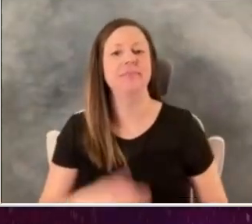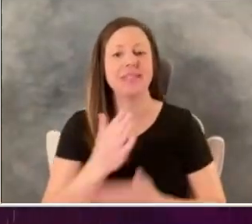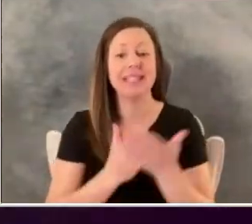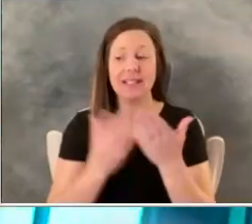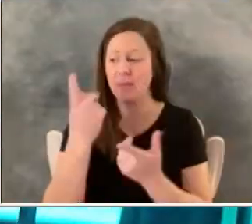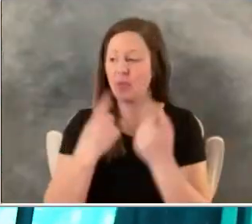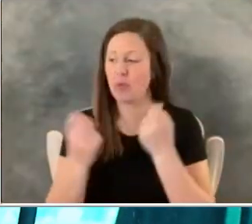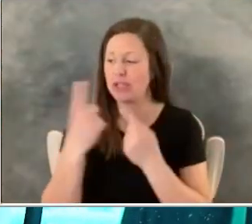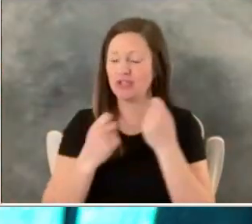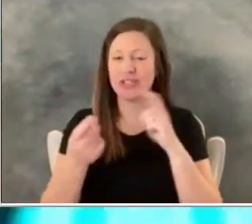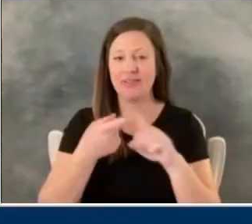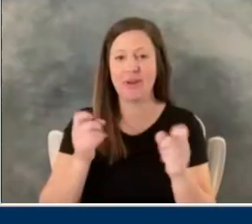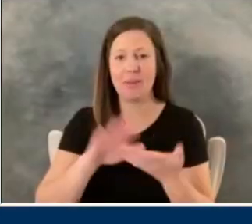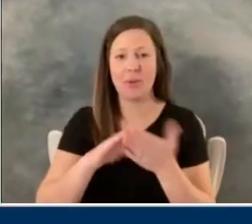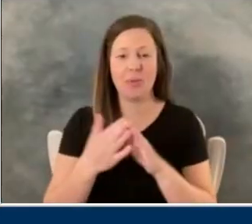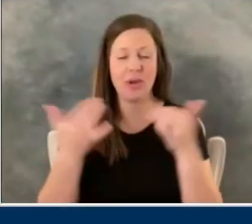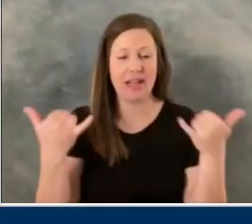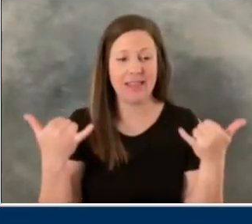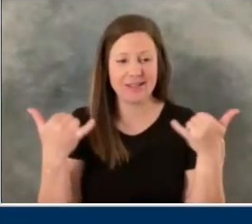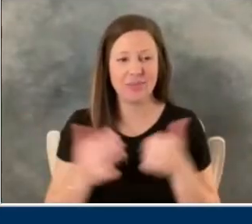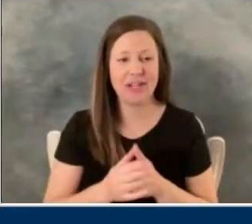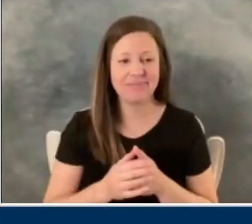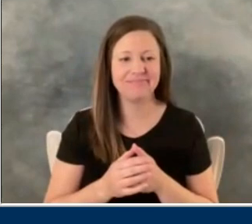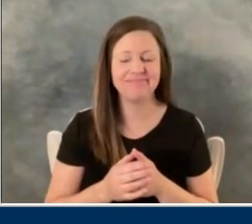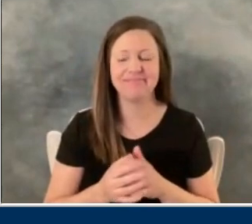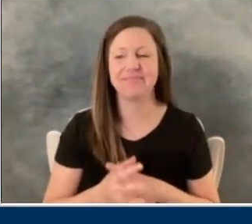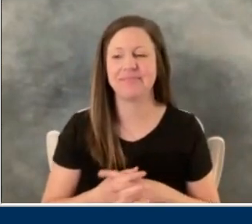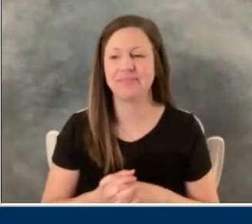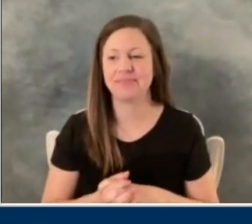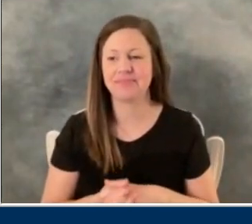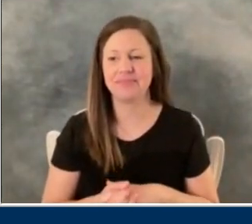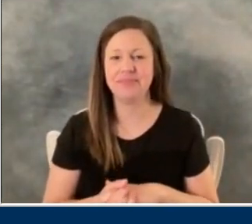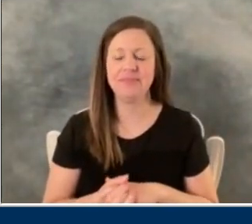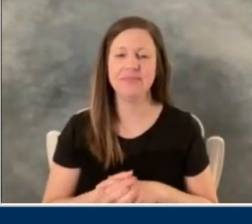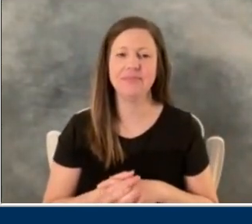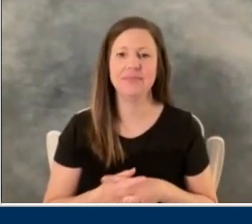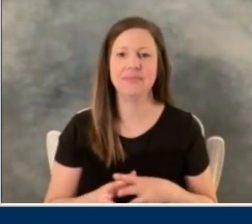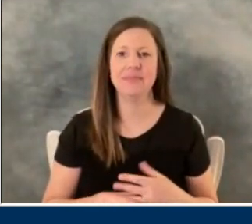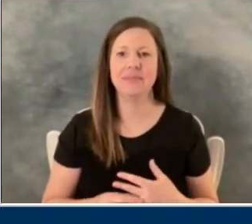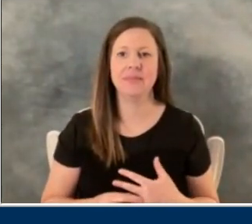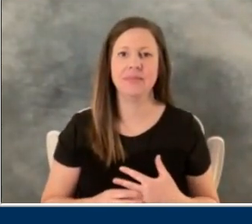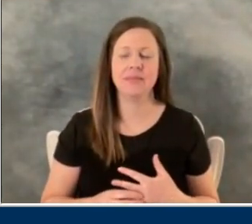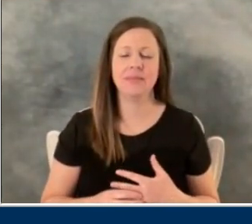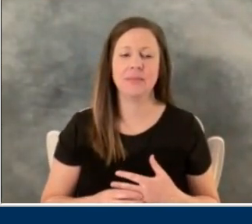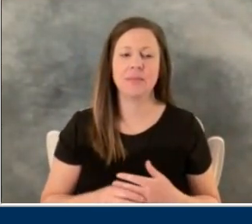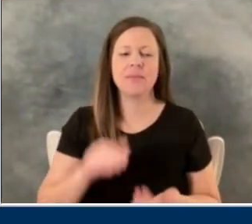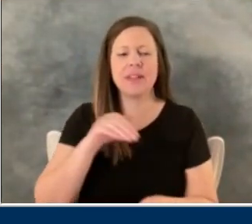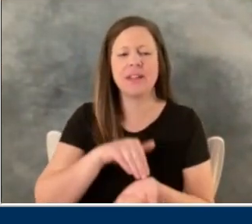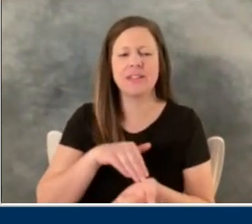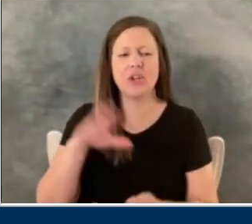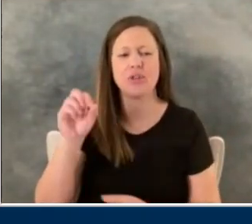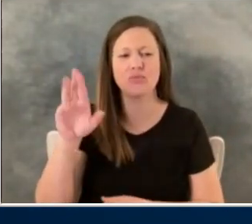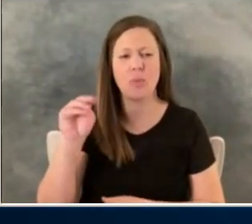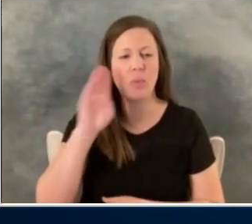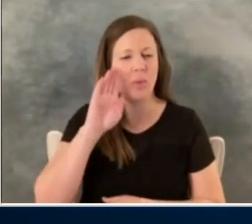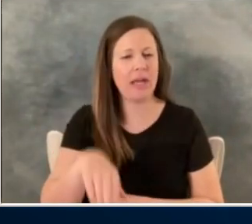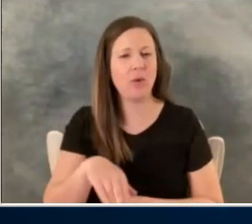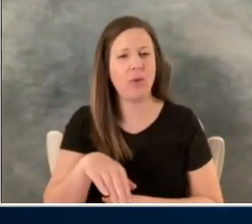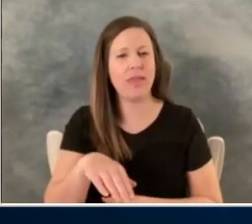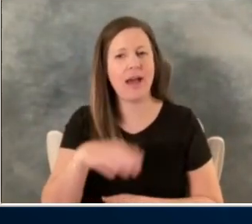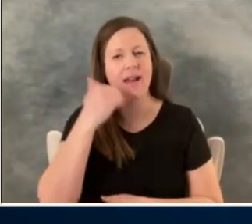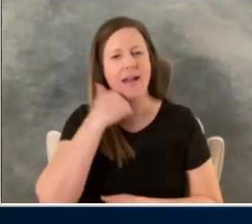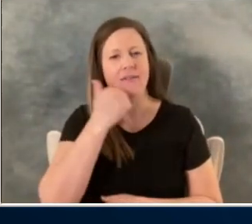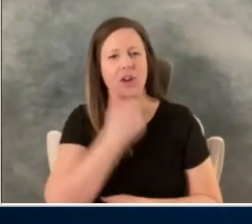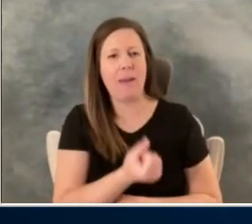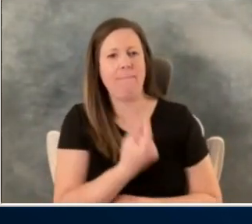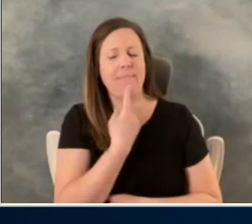this morning. Jill has a question, and Dr. Corum, she wants to know, we know that the pill is less toxic, but are there side